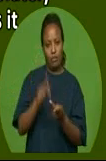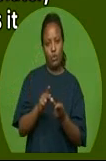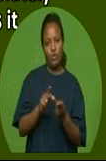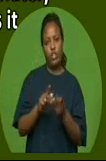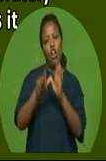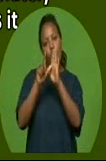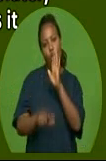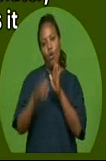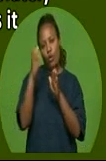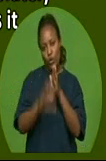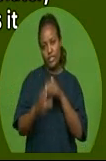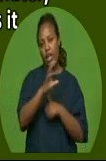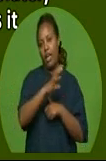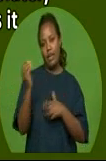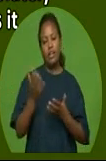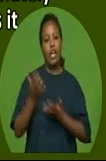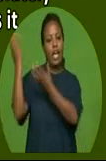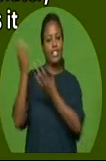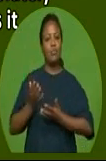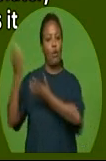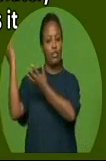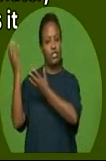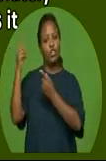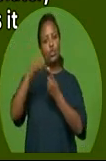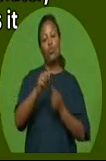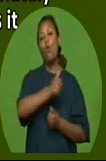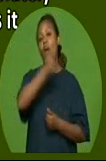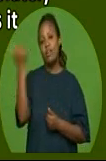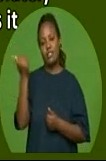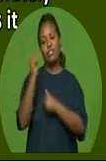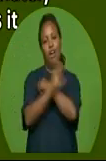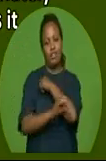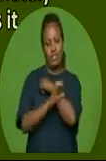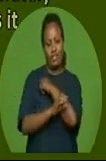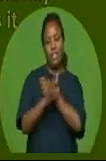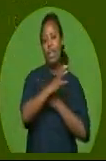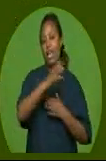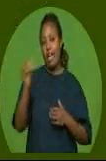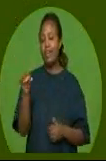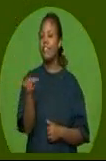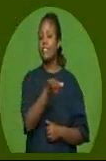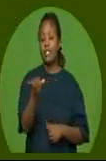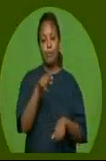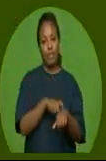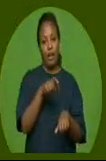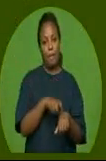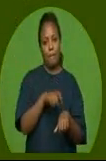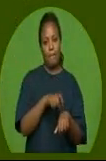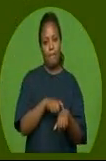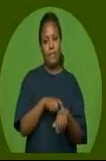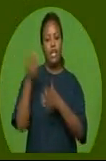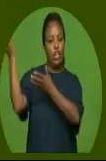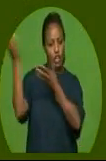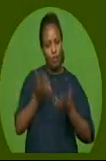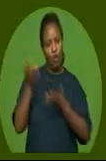an absolutely lower cost and exports it to other countries and at the same